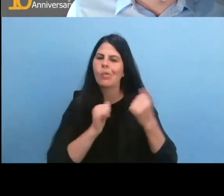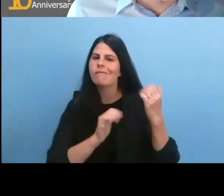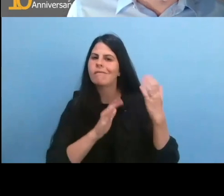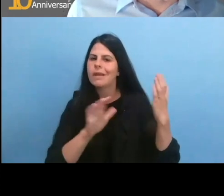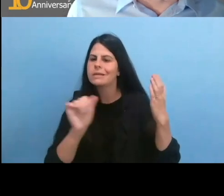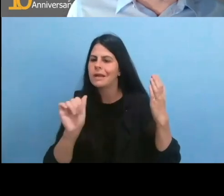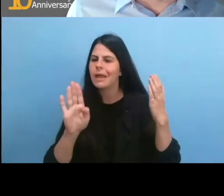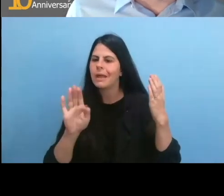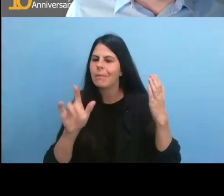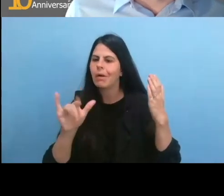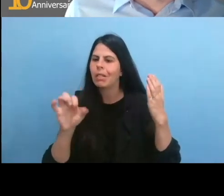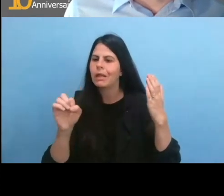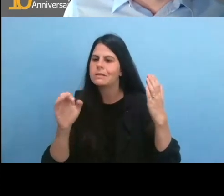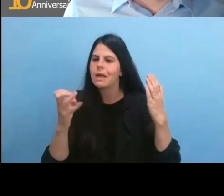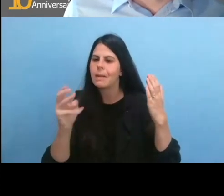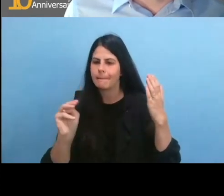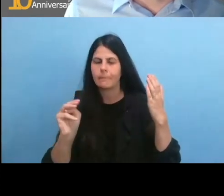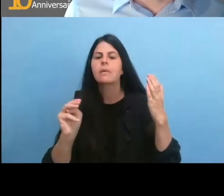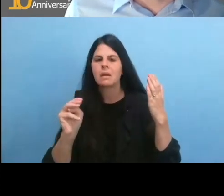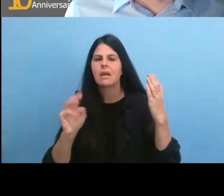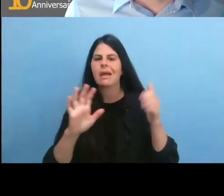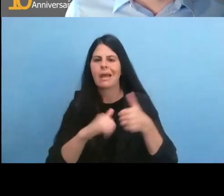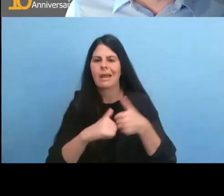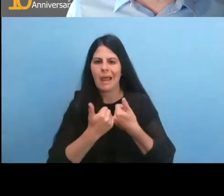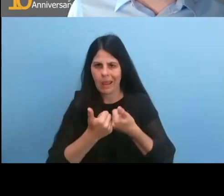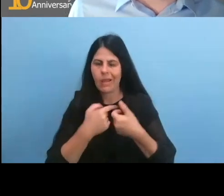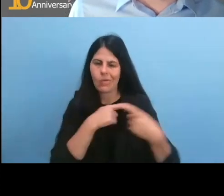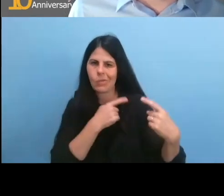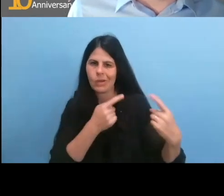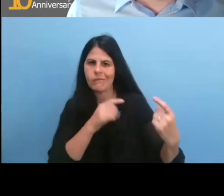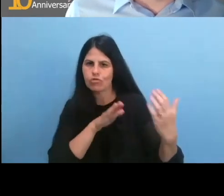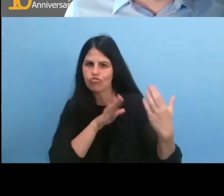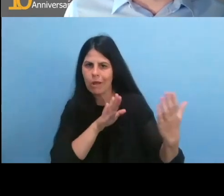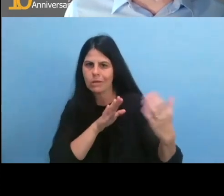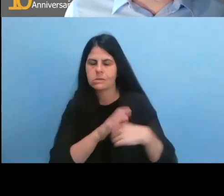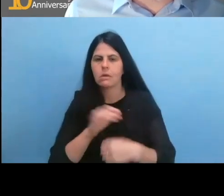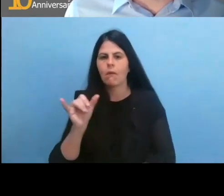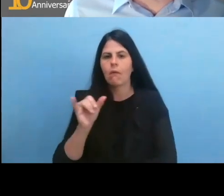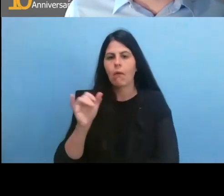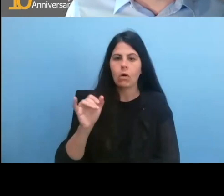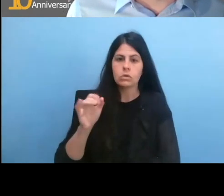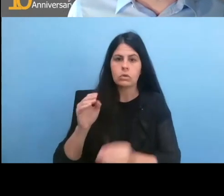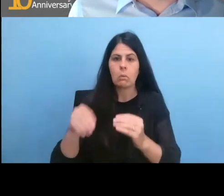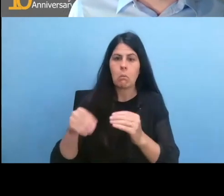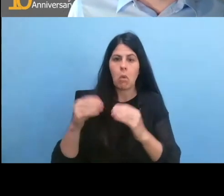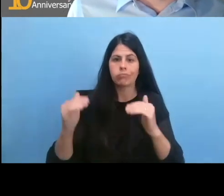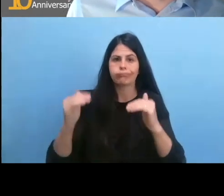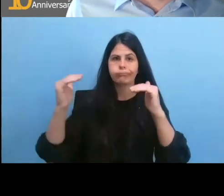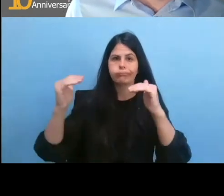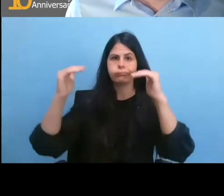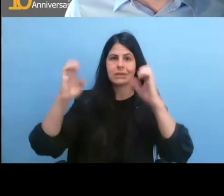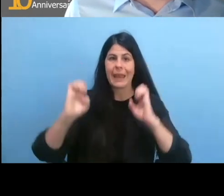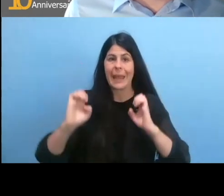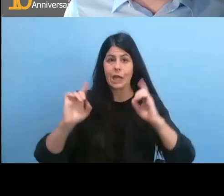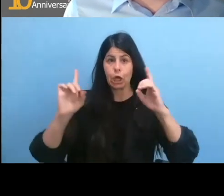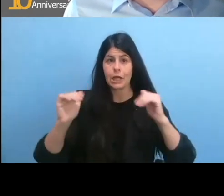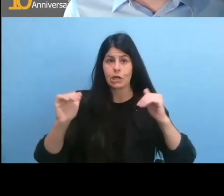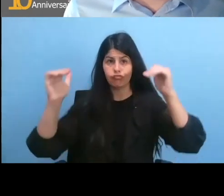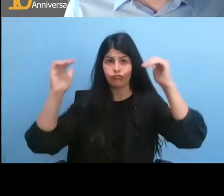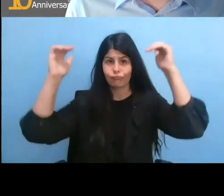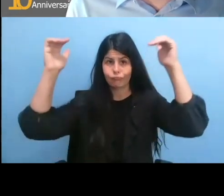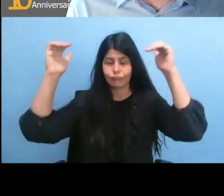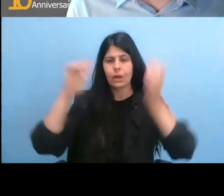them. Also, the higher you go up the educational ladder, medical